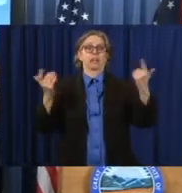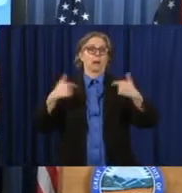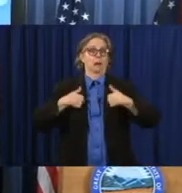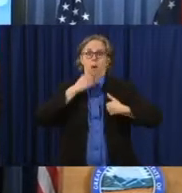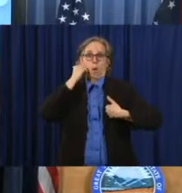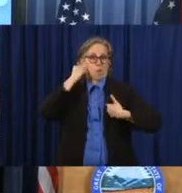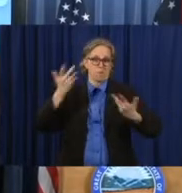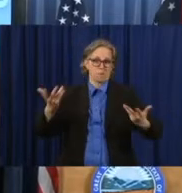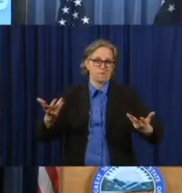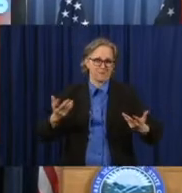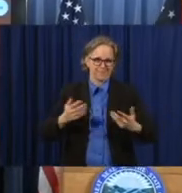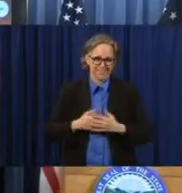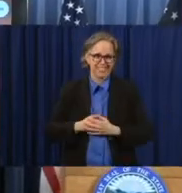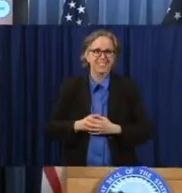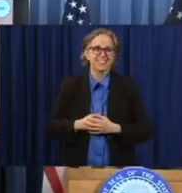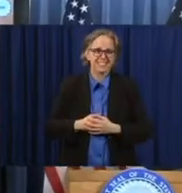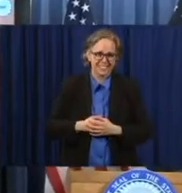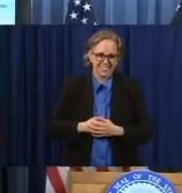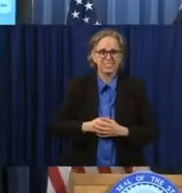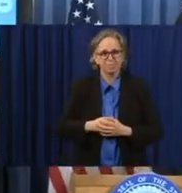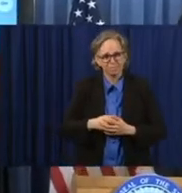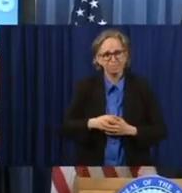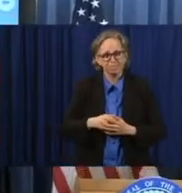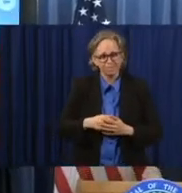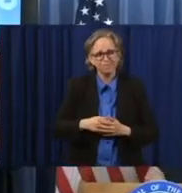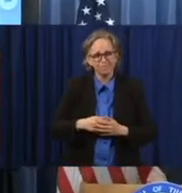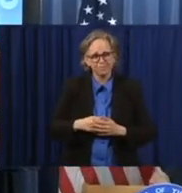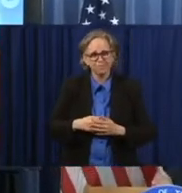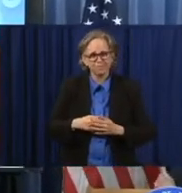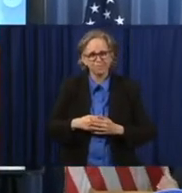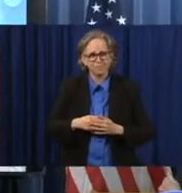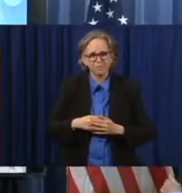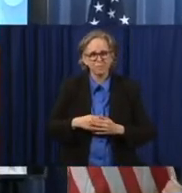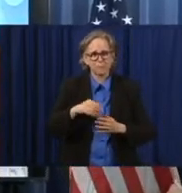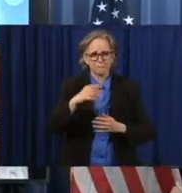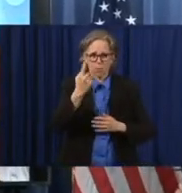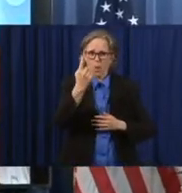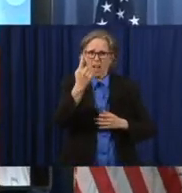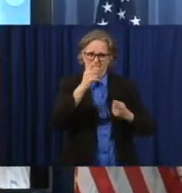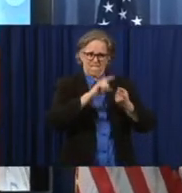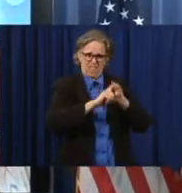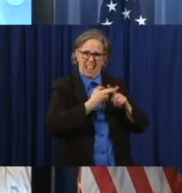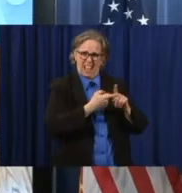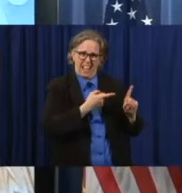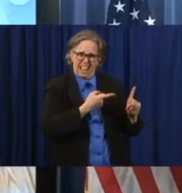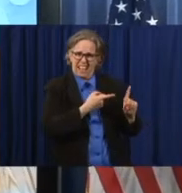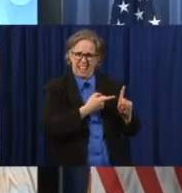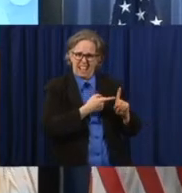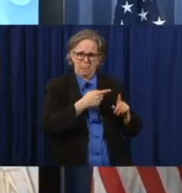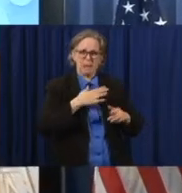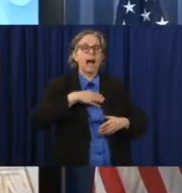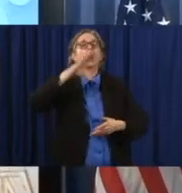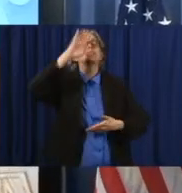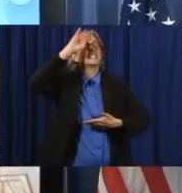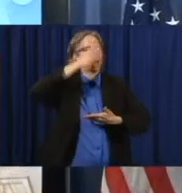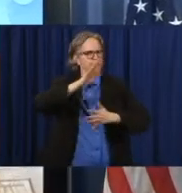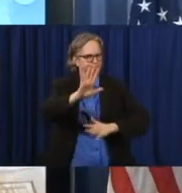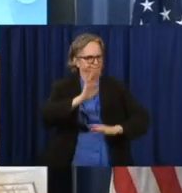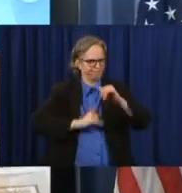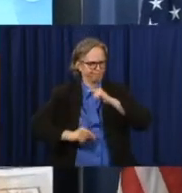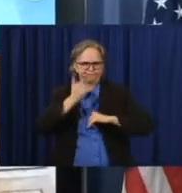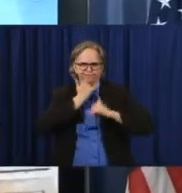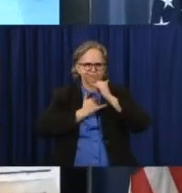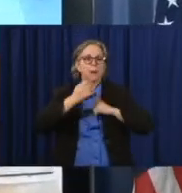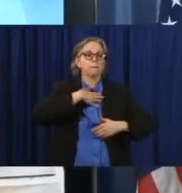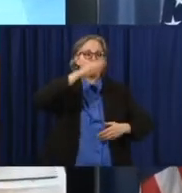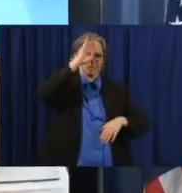Well, my one son's having a little bit of trouble withdrawing. A little bit. I think he's in